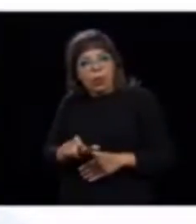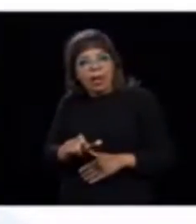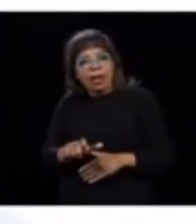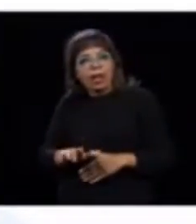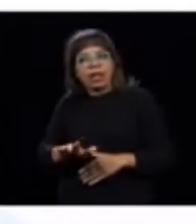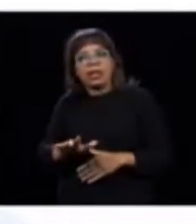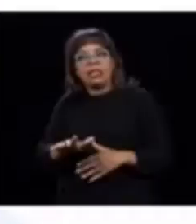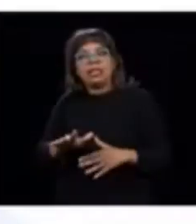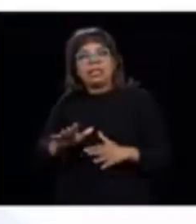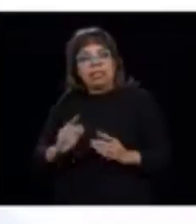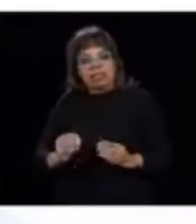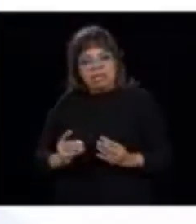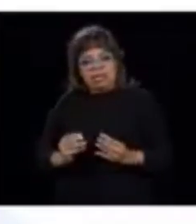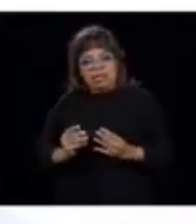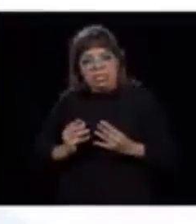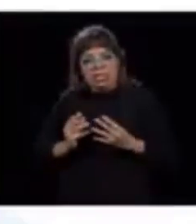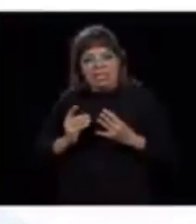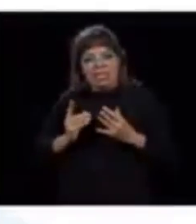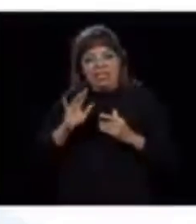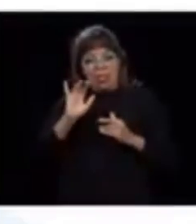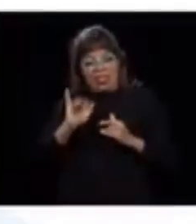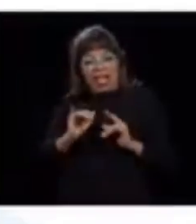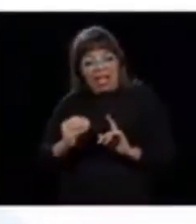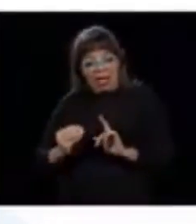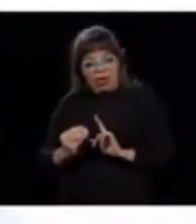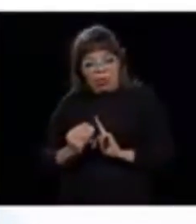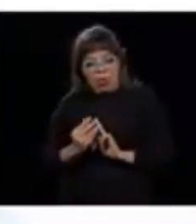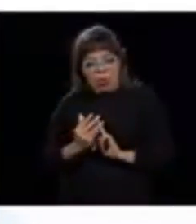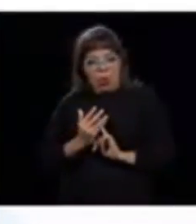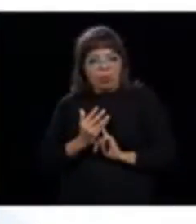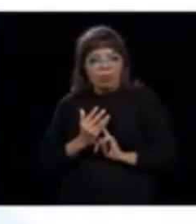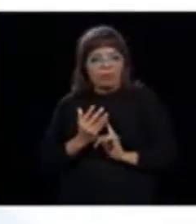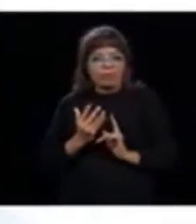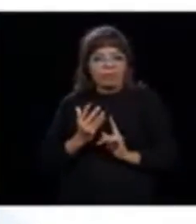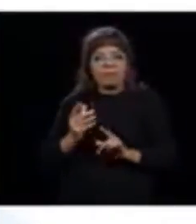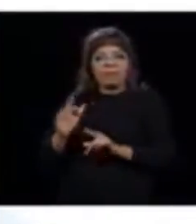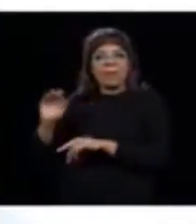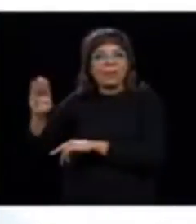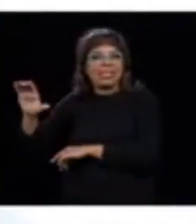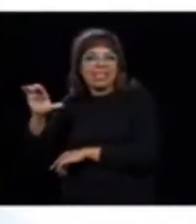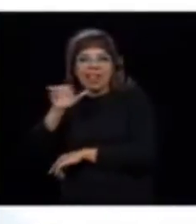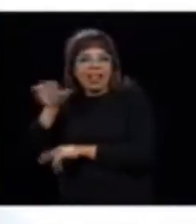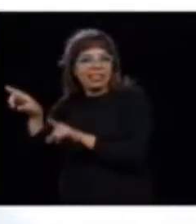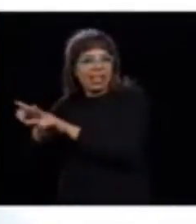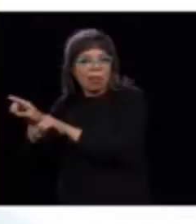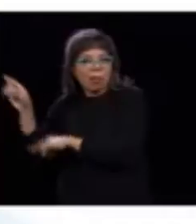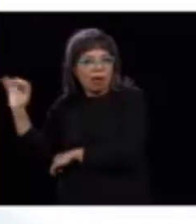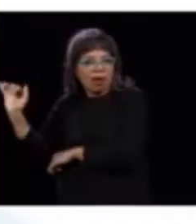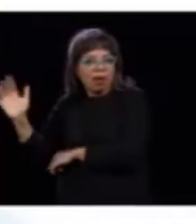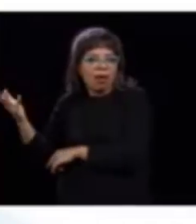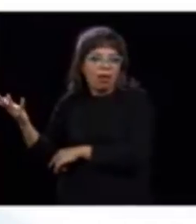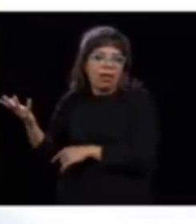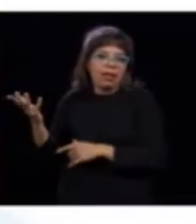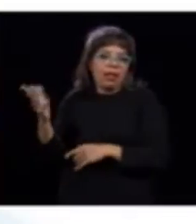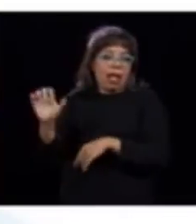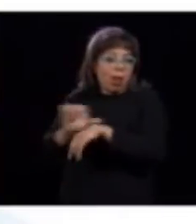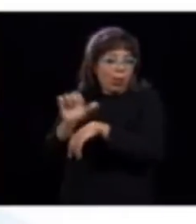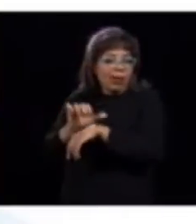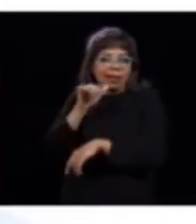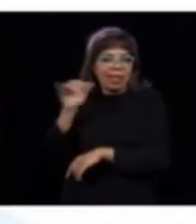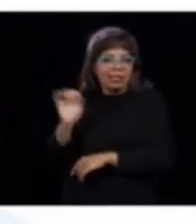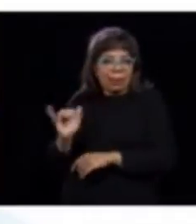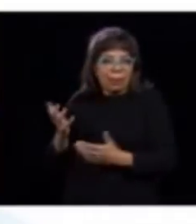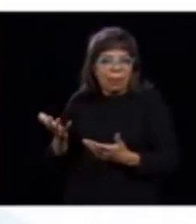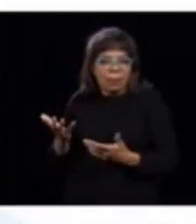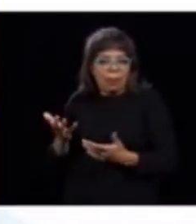part of a kind of exposition that probably hasn't been done in BC, Alberta, or elsewhere. And we